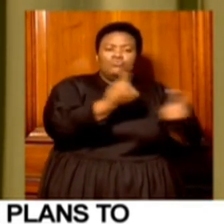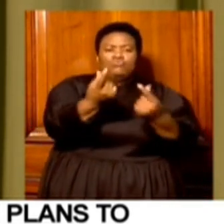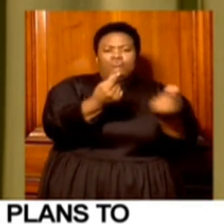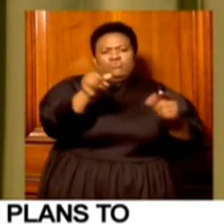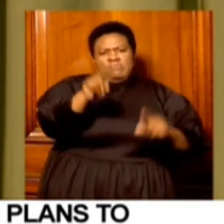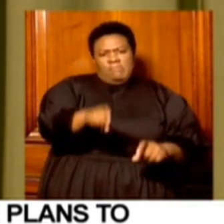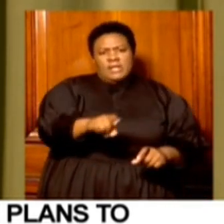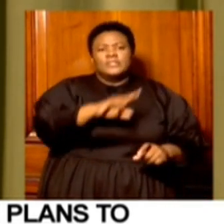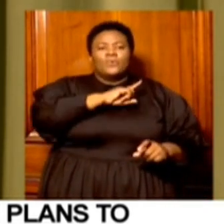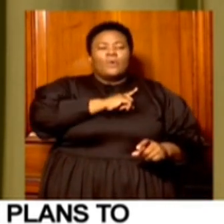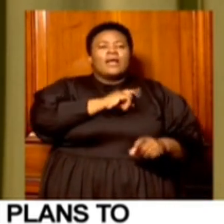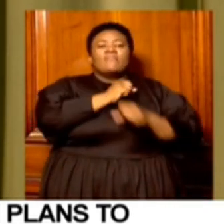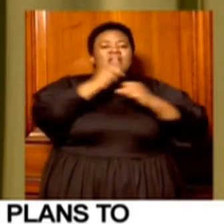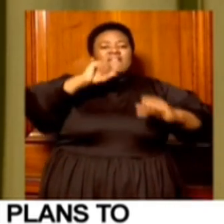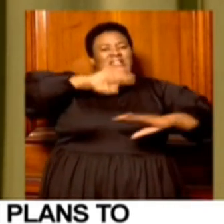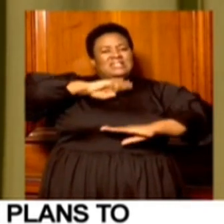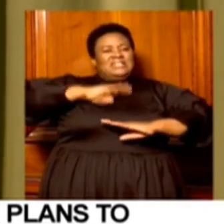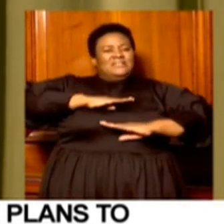that